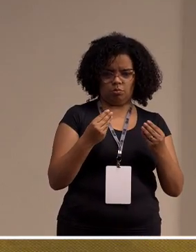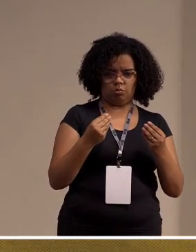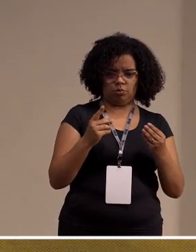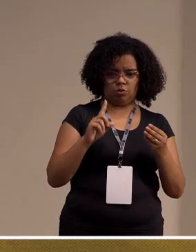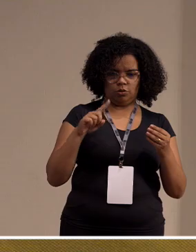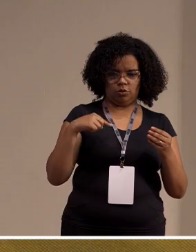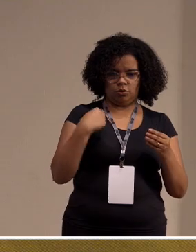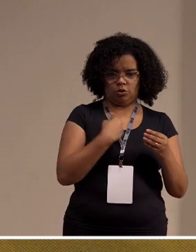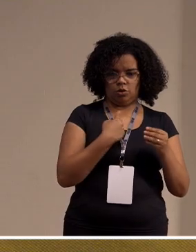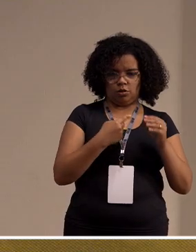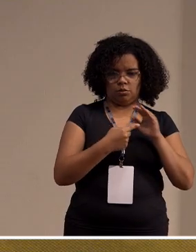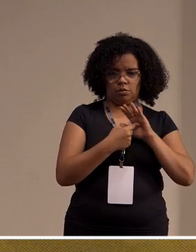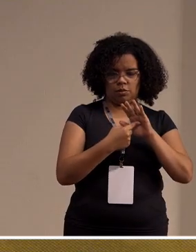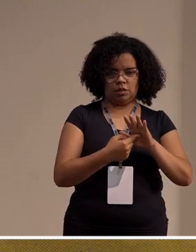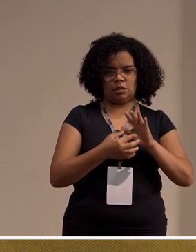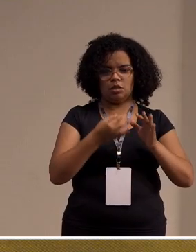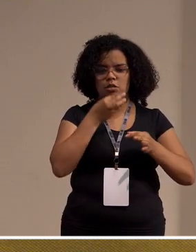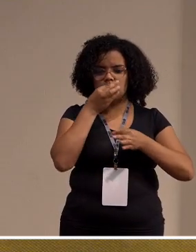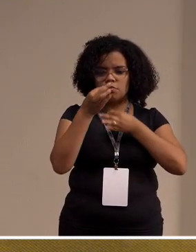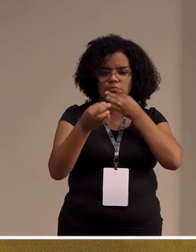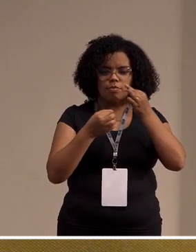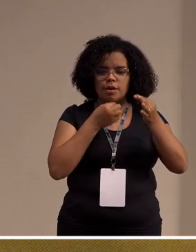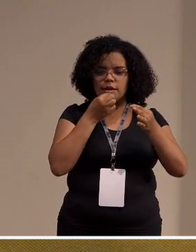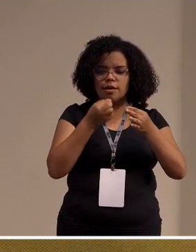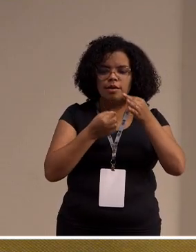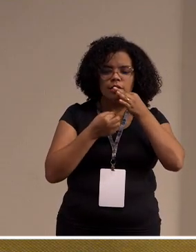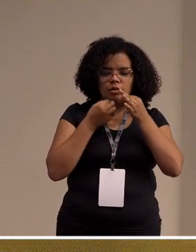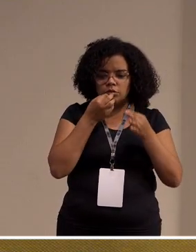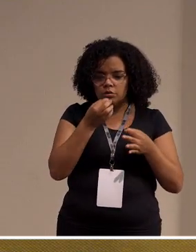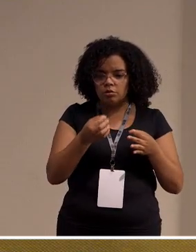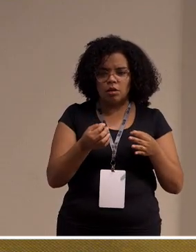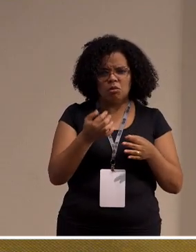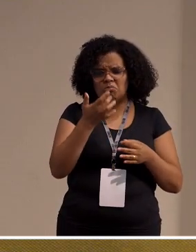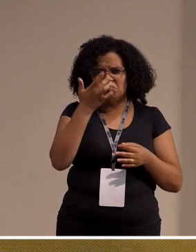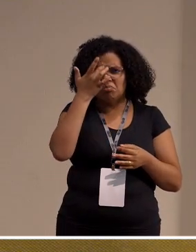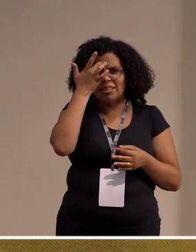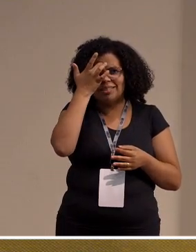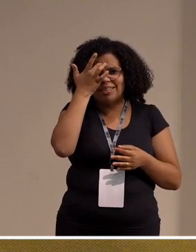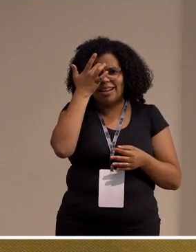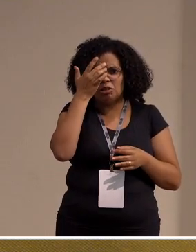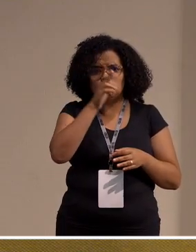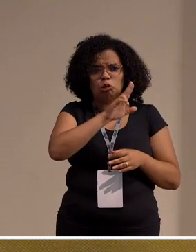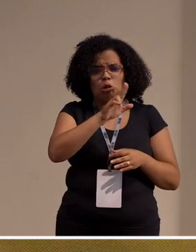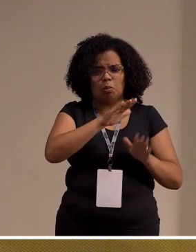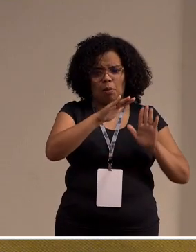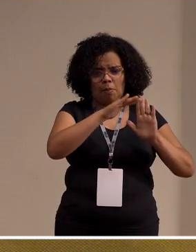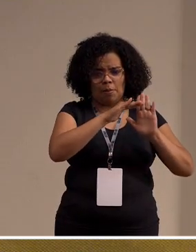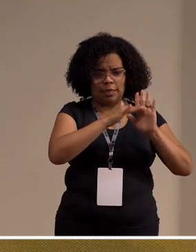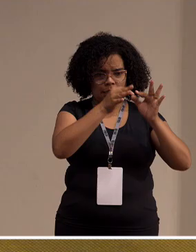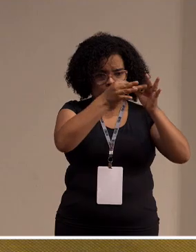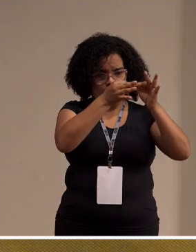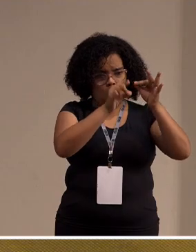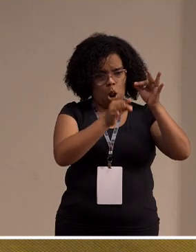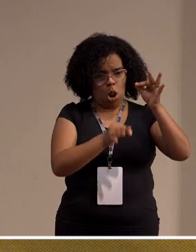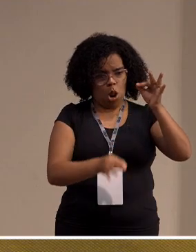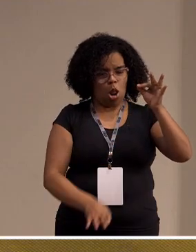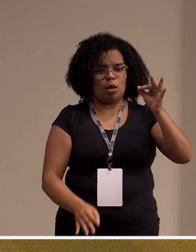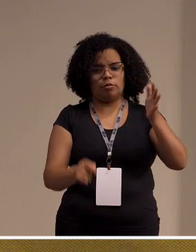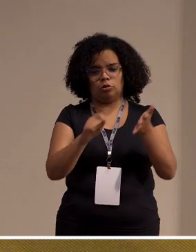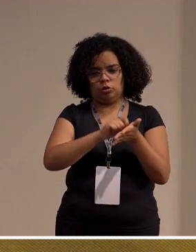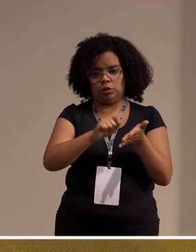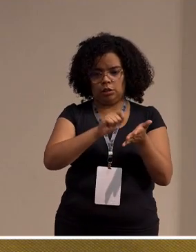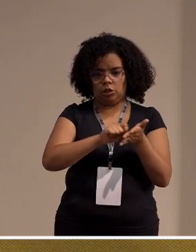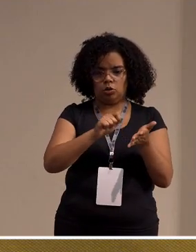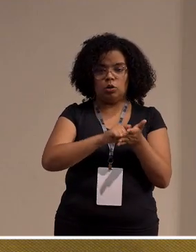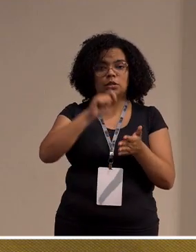I mean, more than I could name, but it's a long list of black writers who are doing that